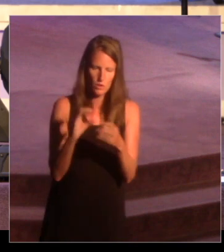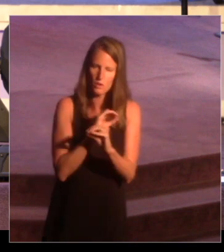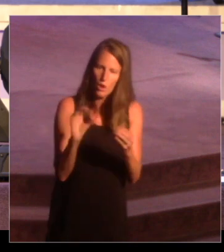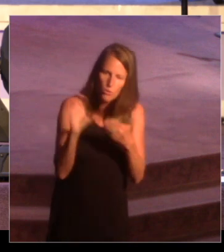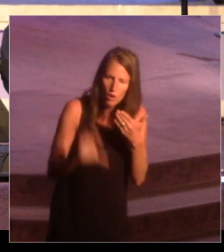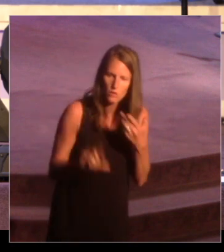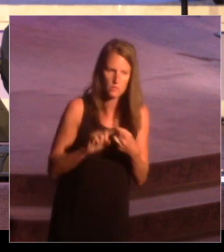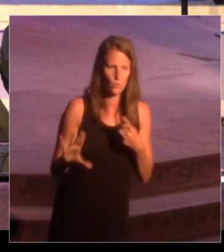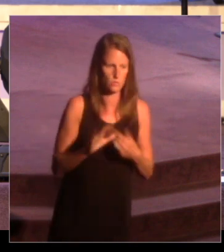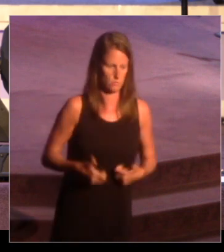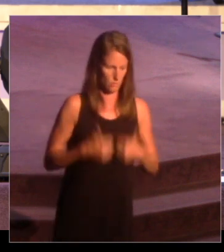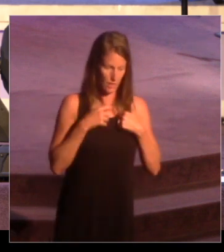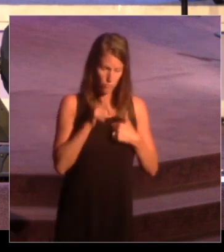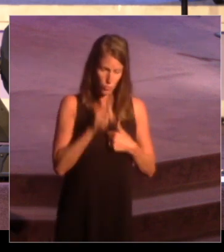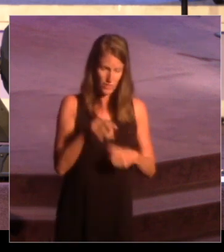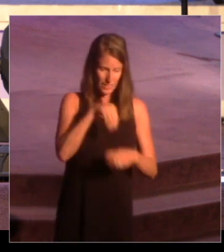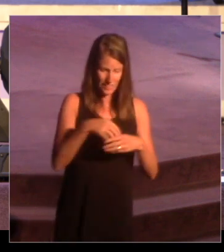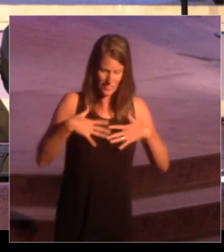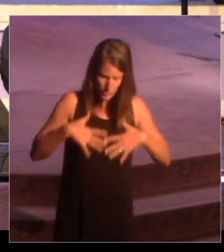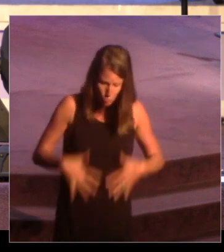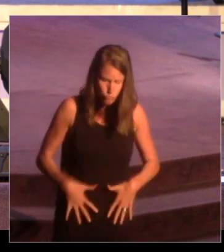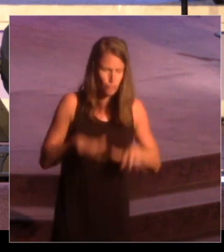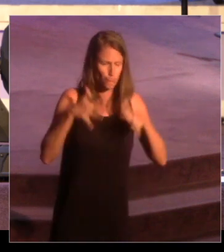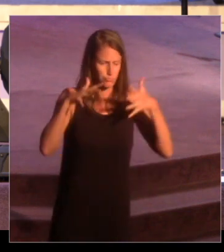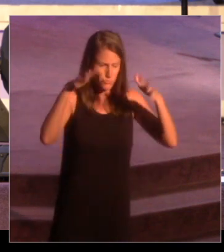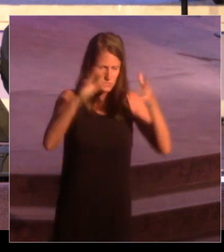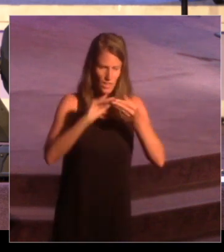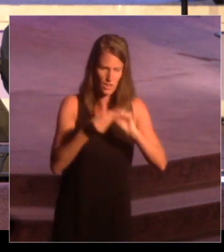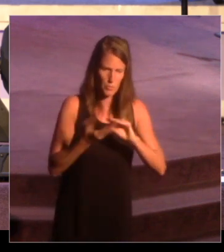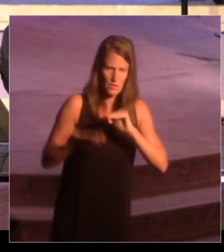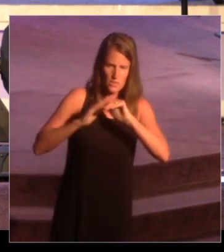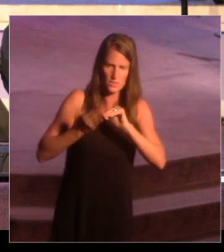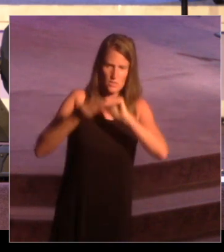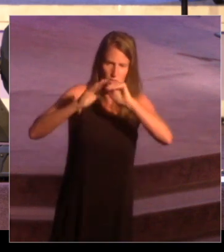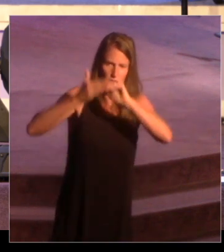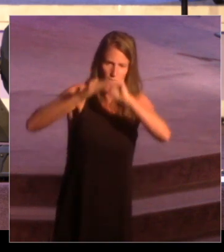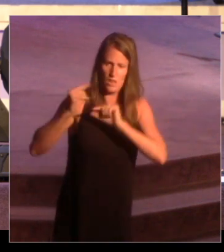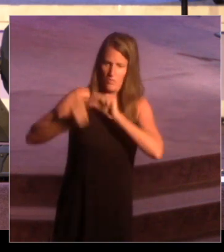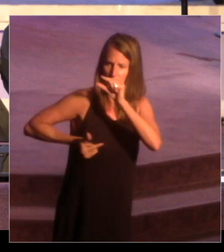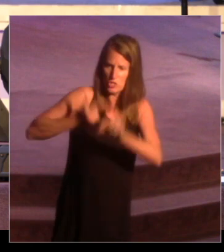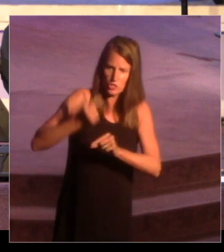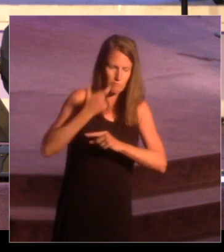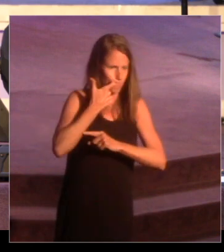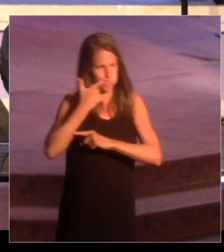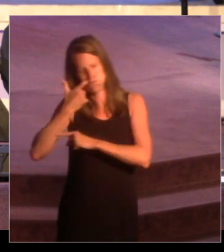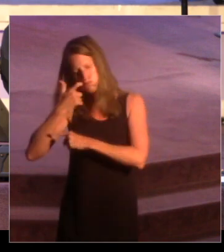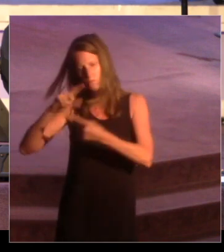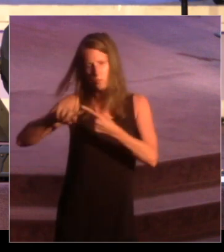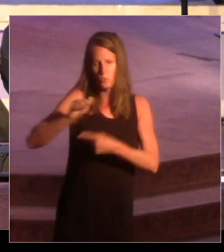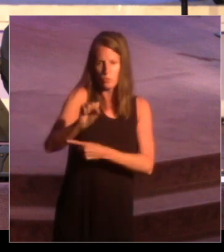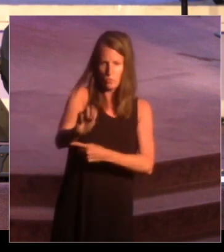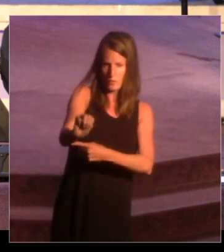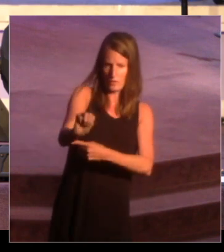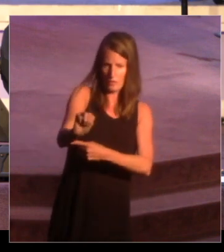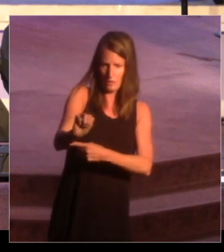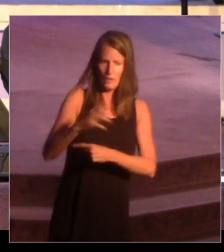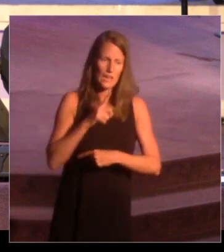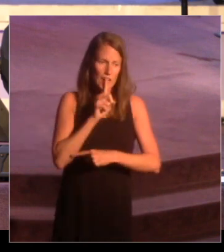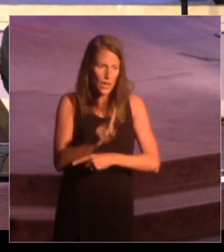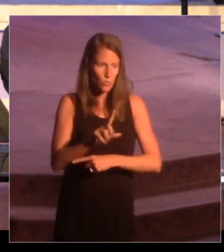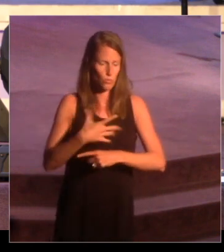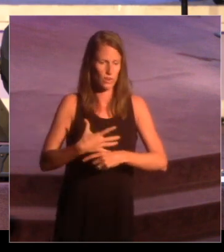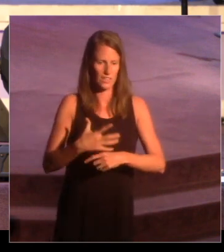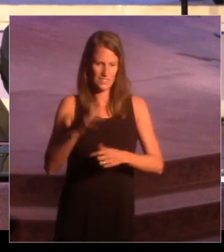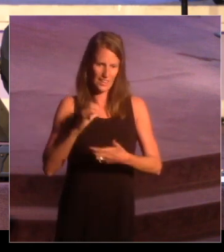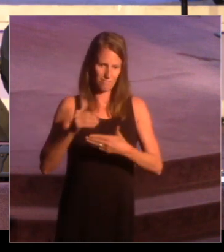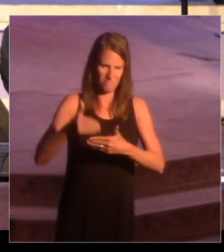consequences. The casualties are in the depression and anxiety numbers of a generation addicted to social media and the dopamine hit of that